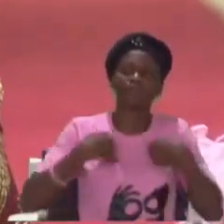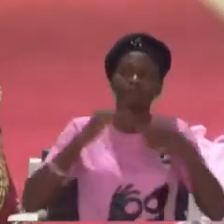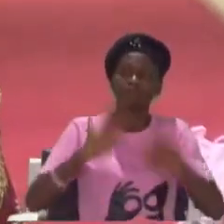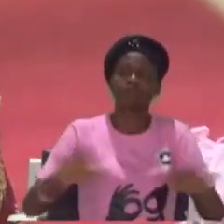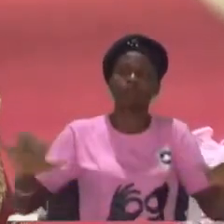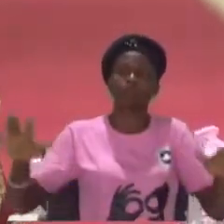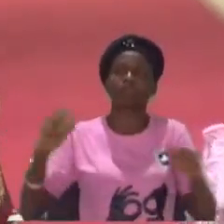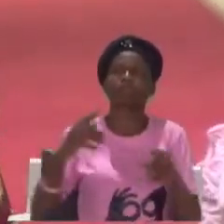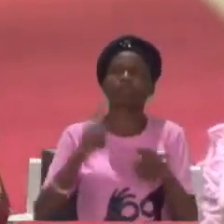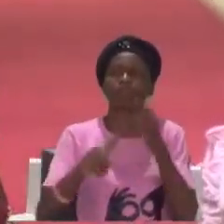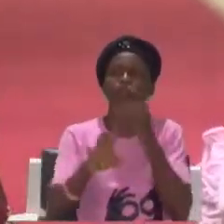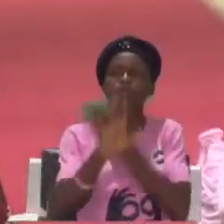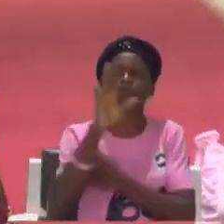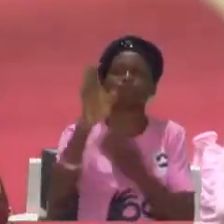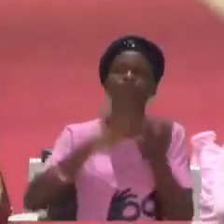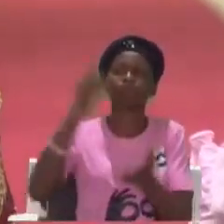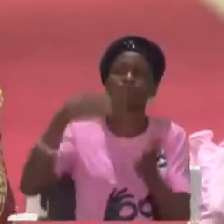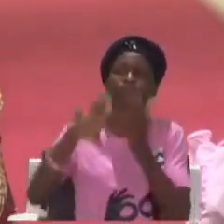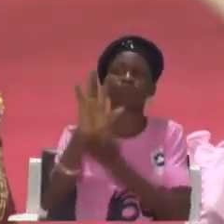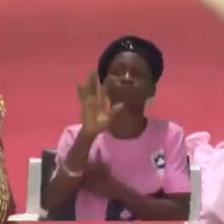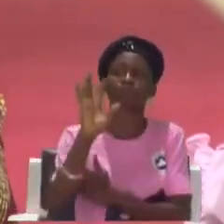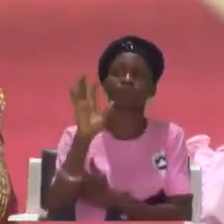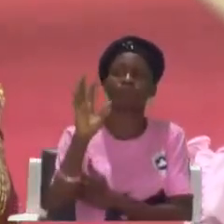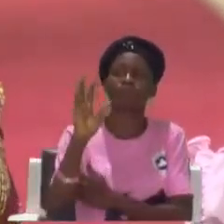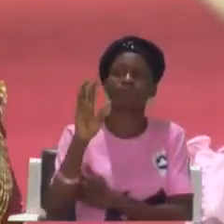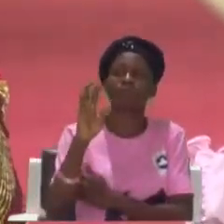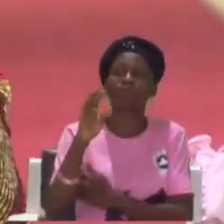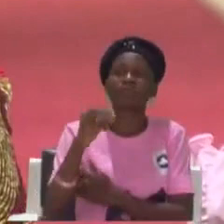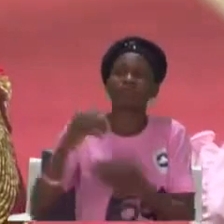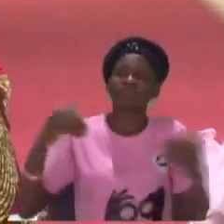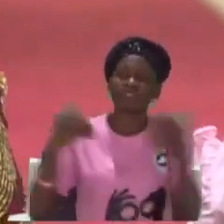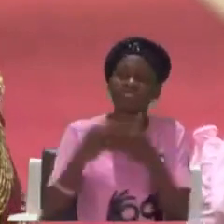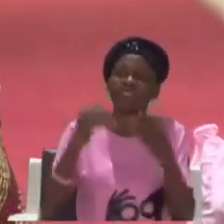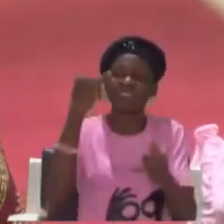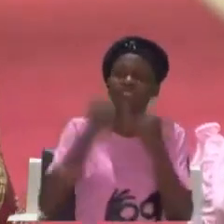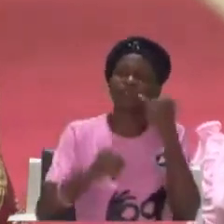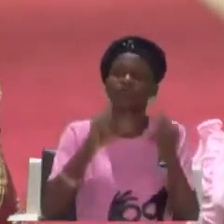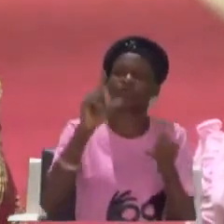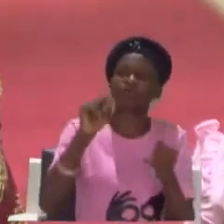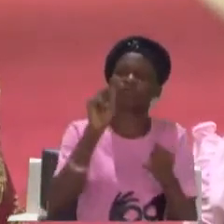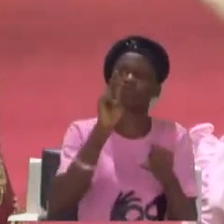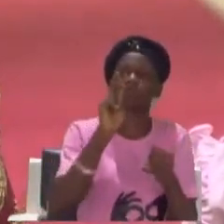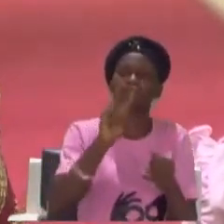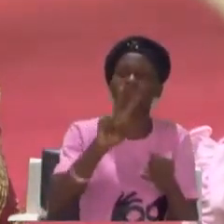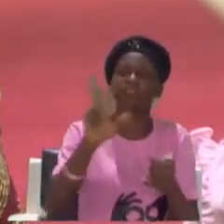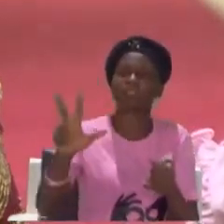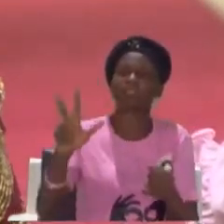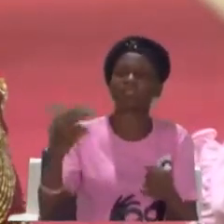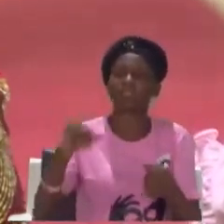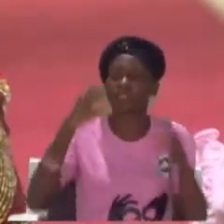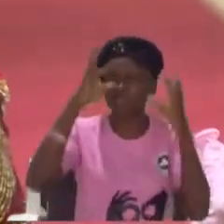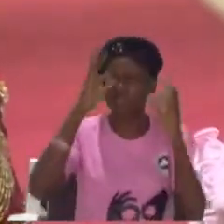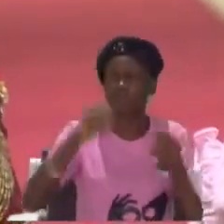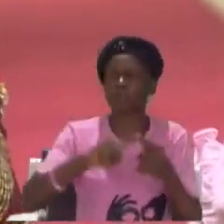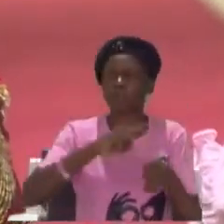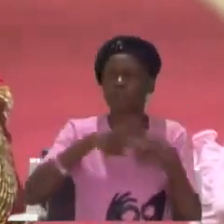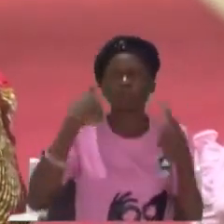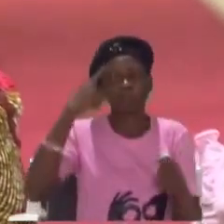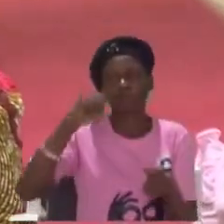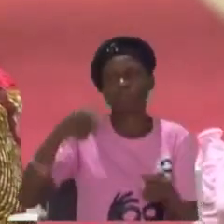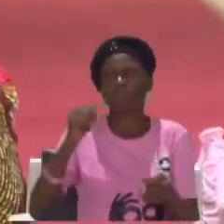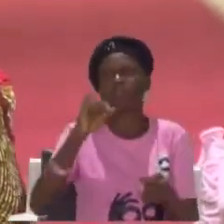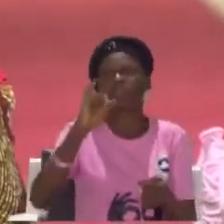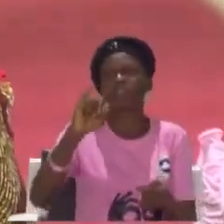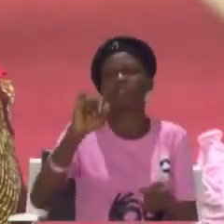And to the glory of God, towards the end of 2023, we decided to go for another